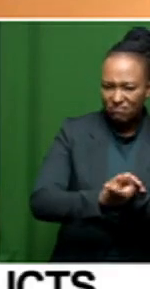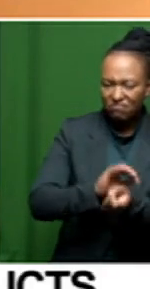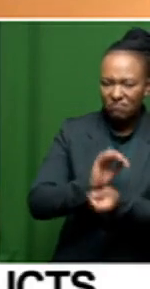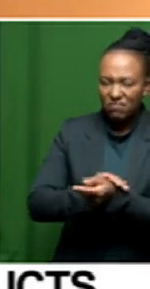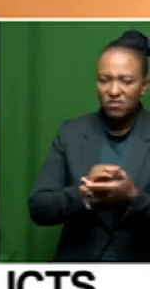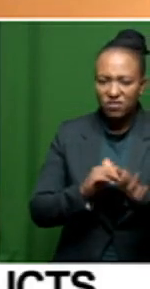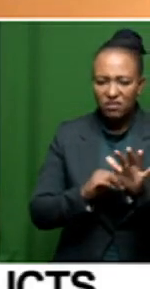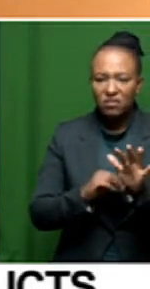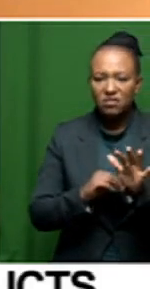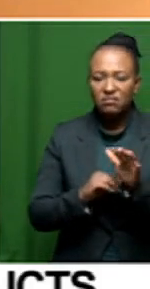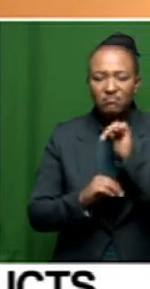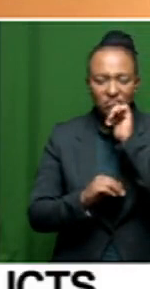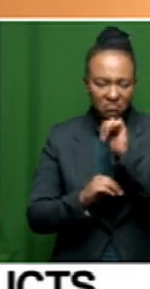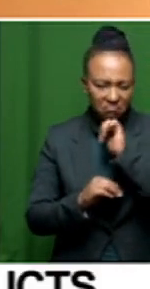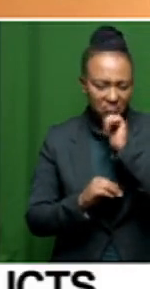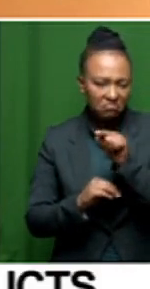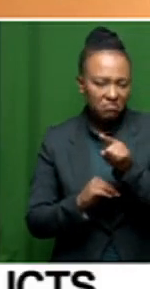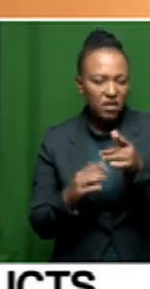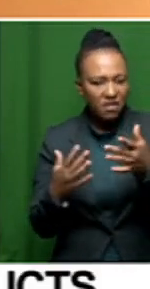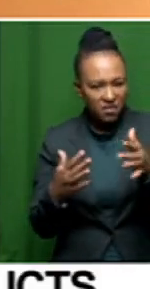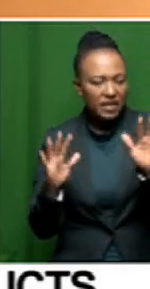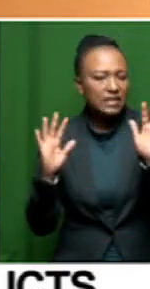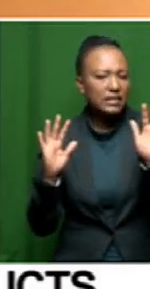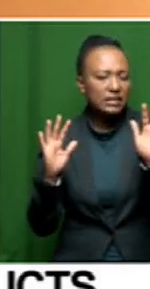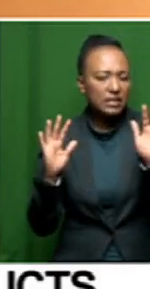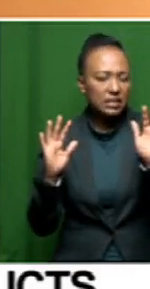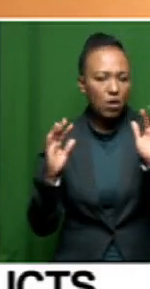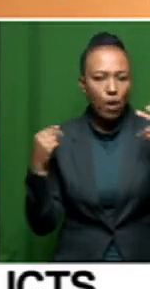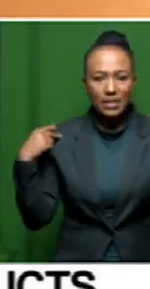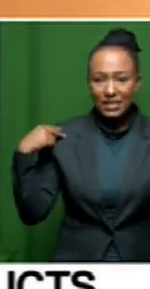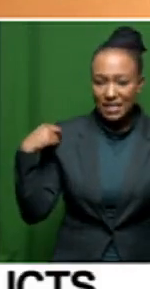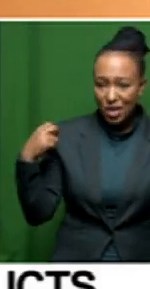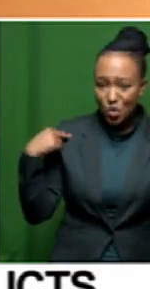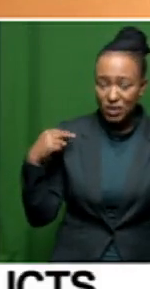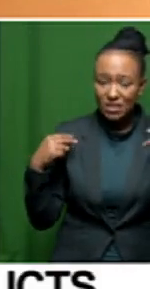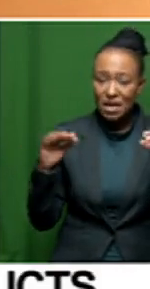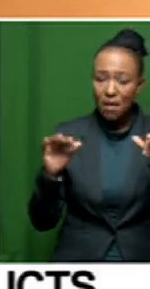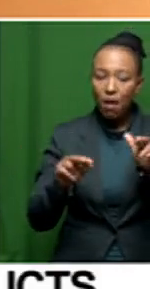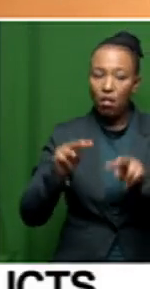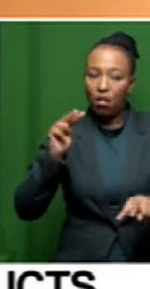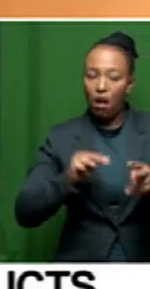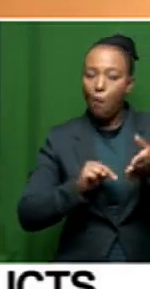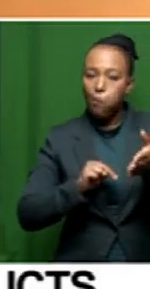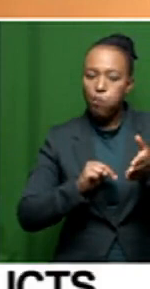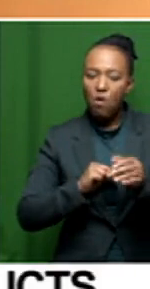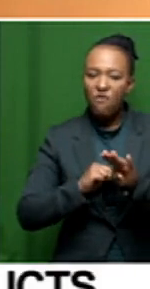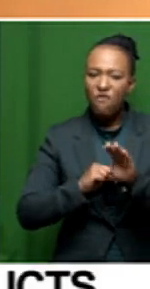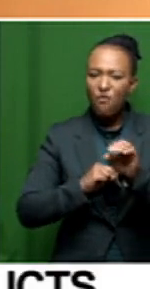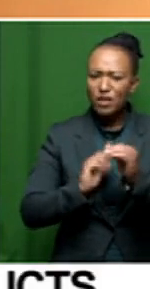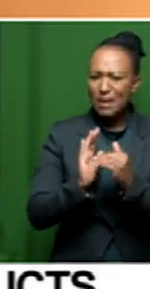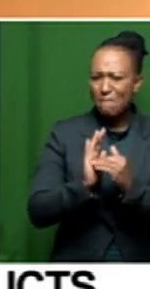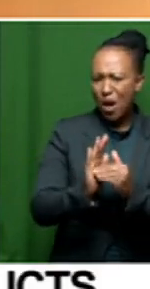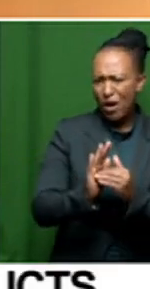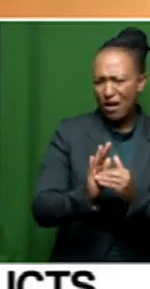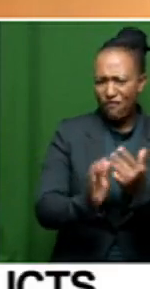this facility, in spite of the fact that it has security guards employed to the tune of 40 million rand